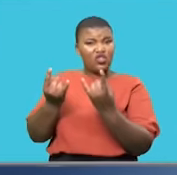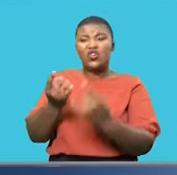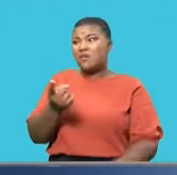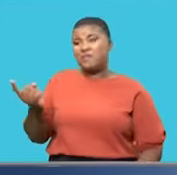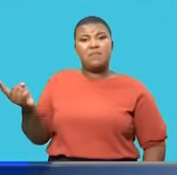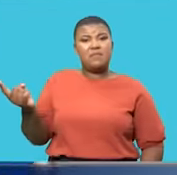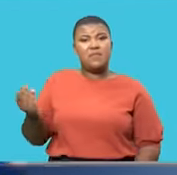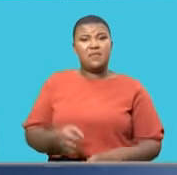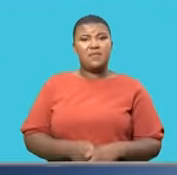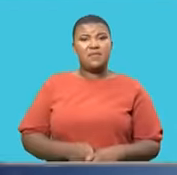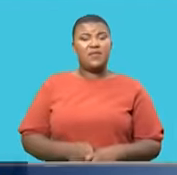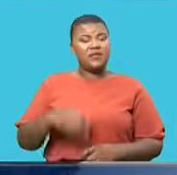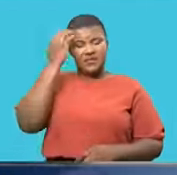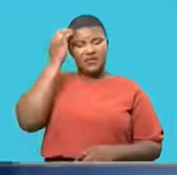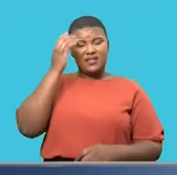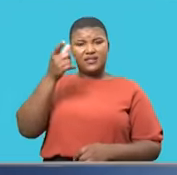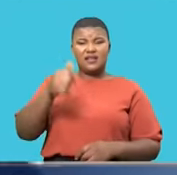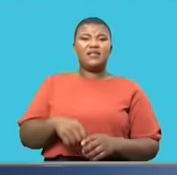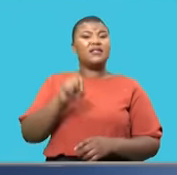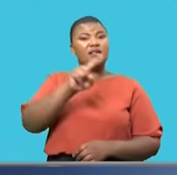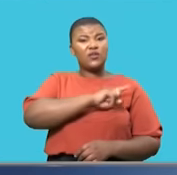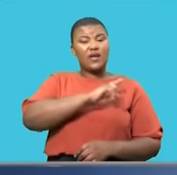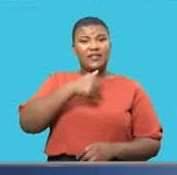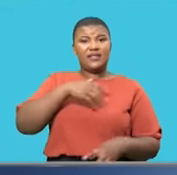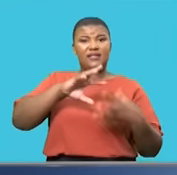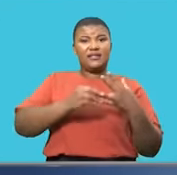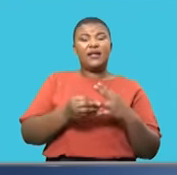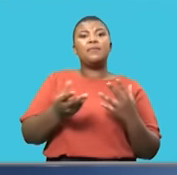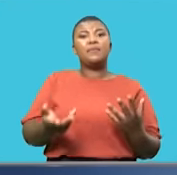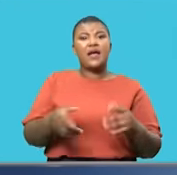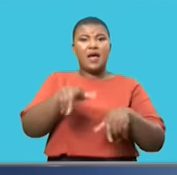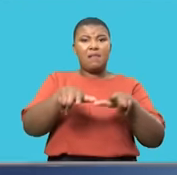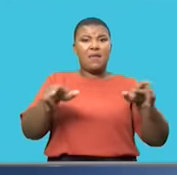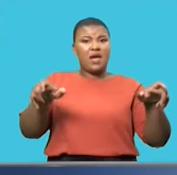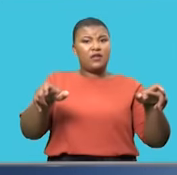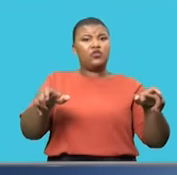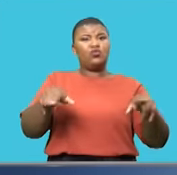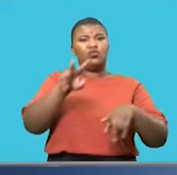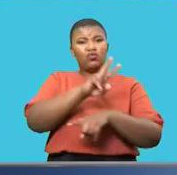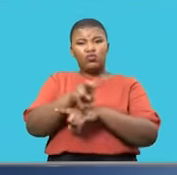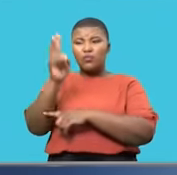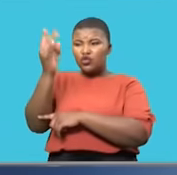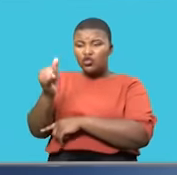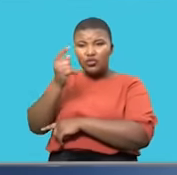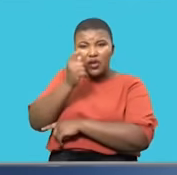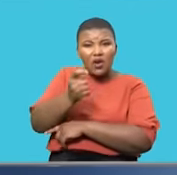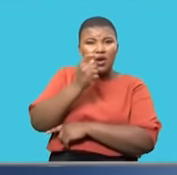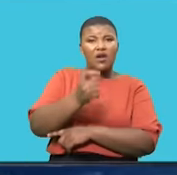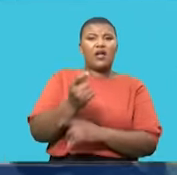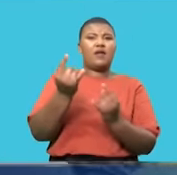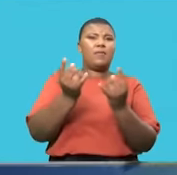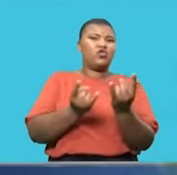I understand. And that's why sizama nokuthi kube nabantu ama inspectors azo inspector la